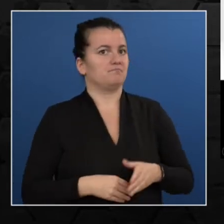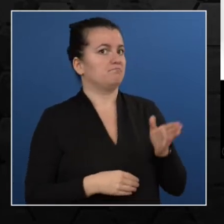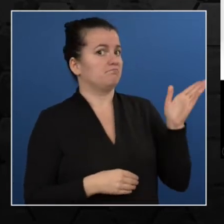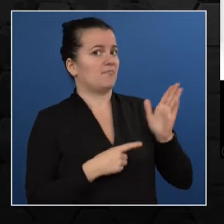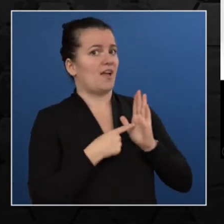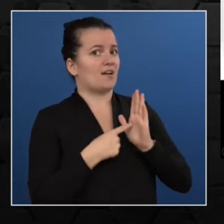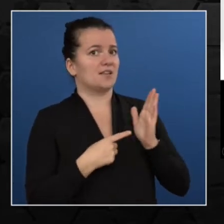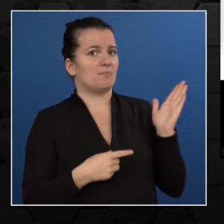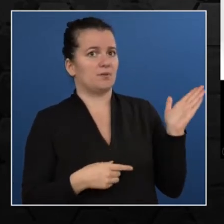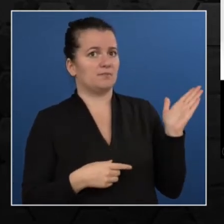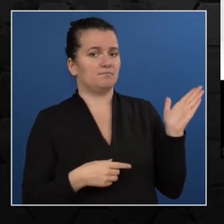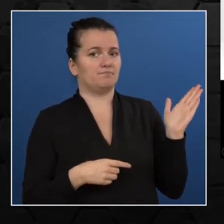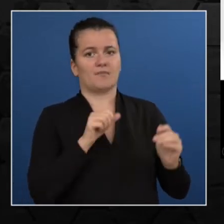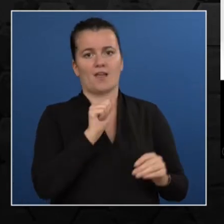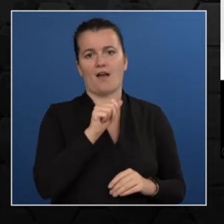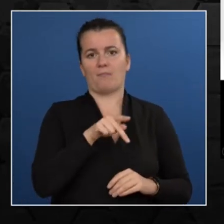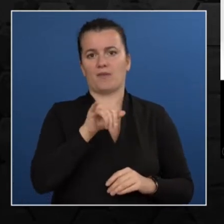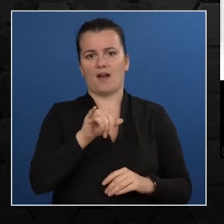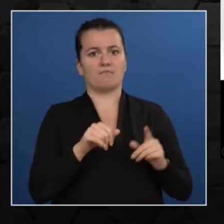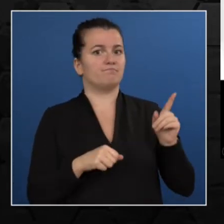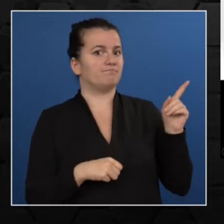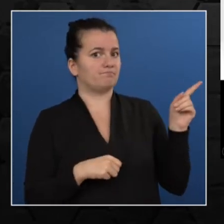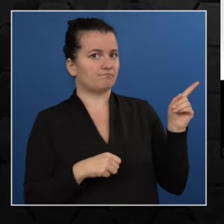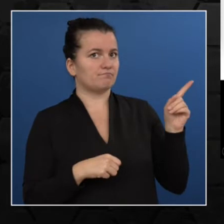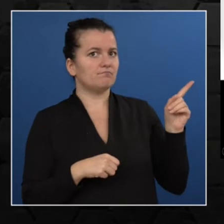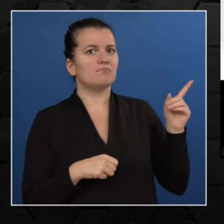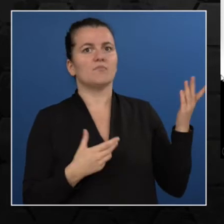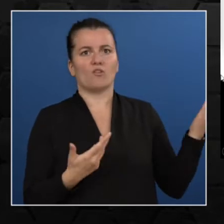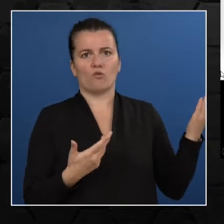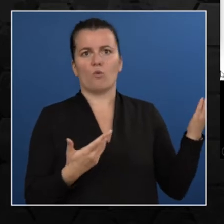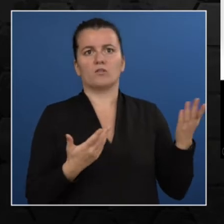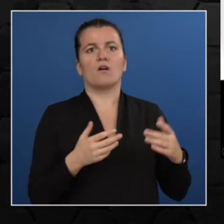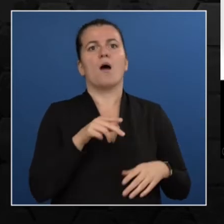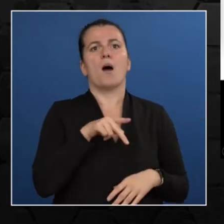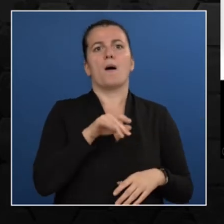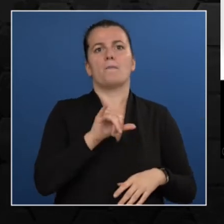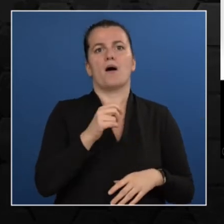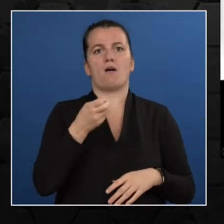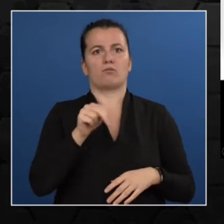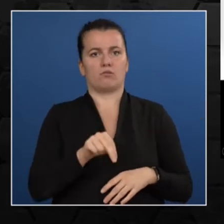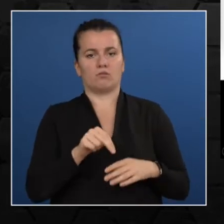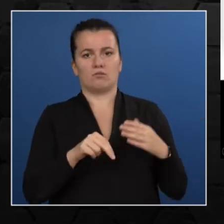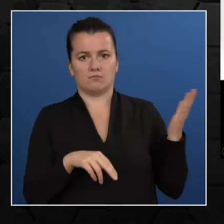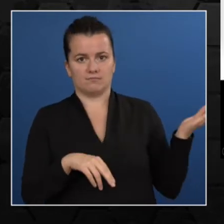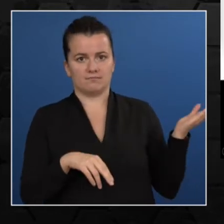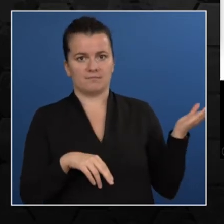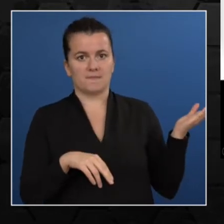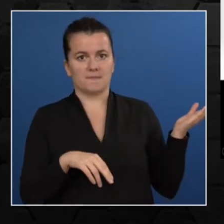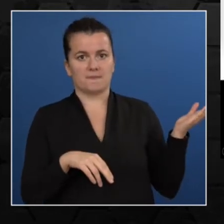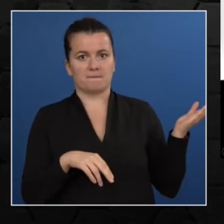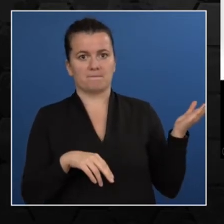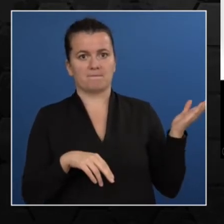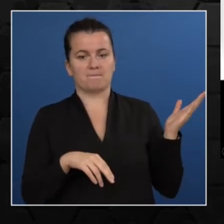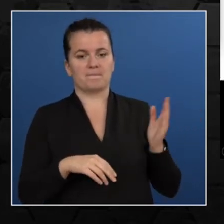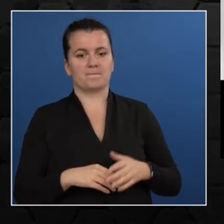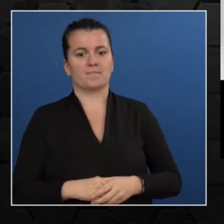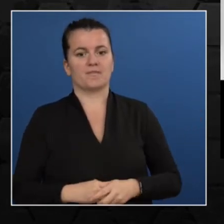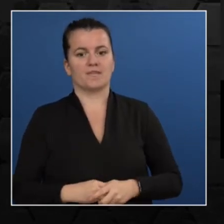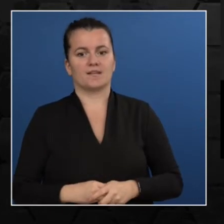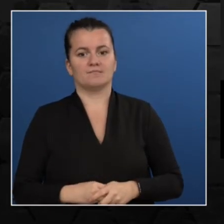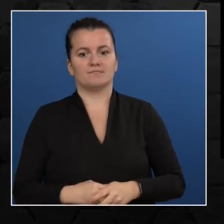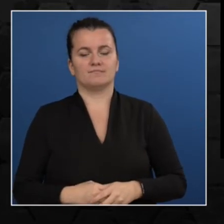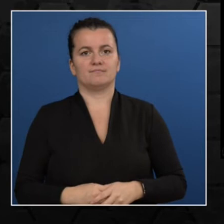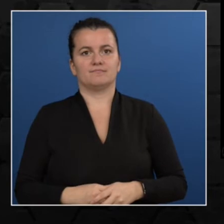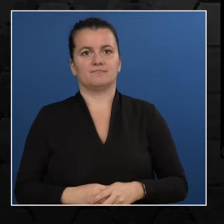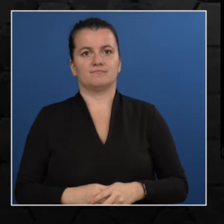API in Python. As you can see, it involves pipelines. That's in Python.